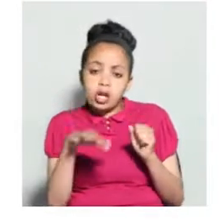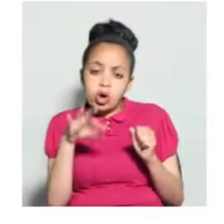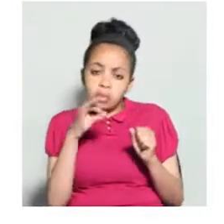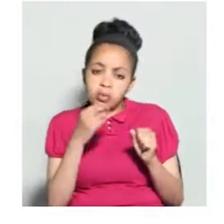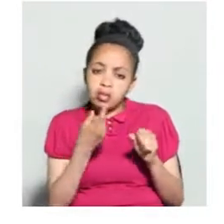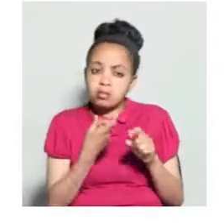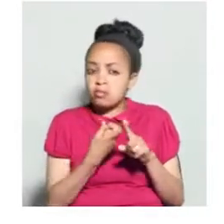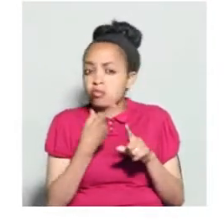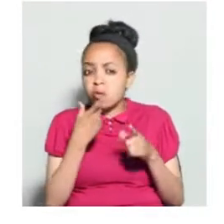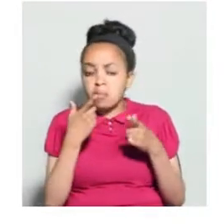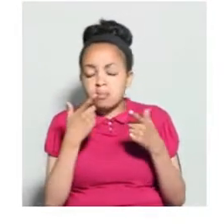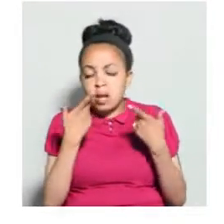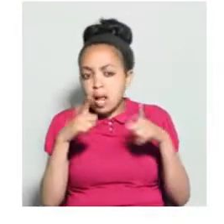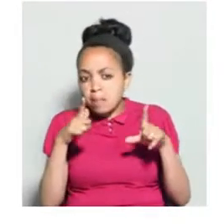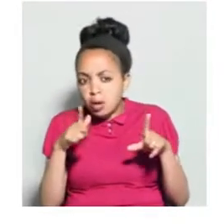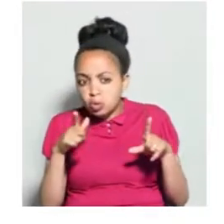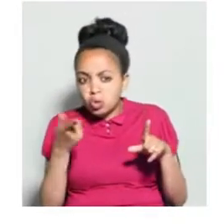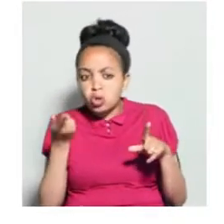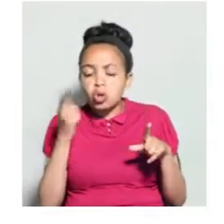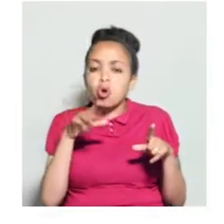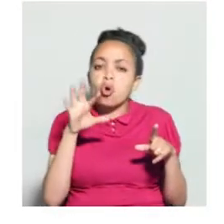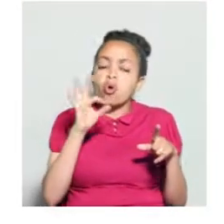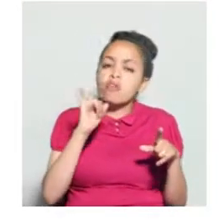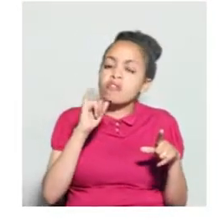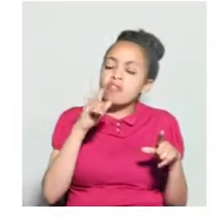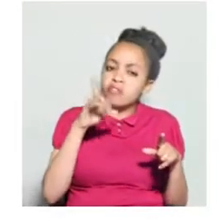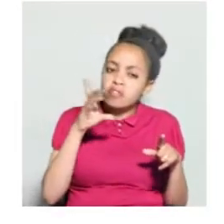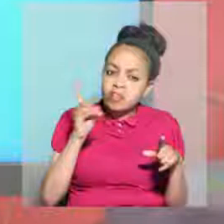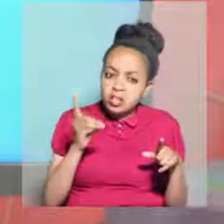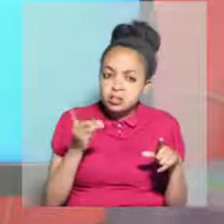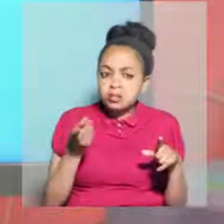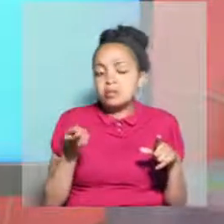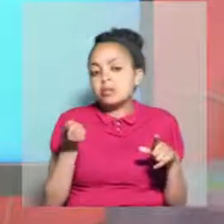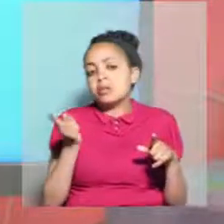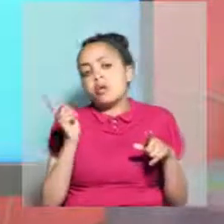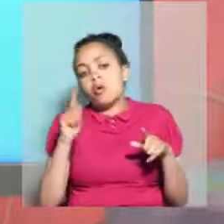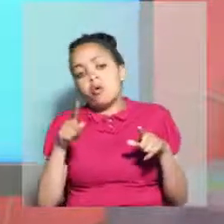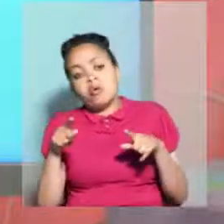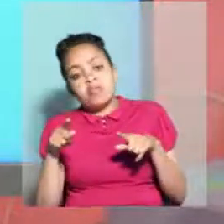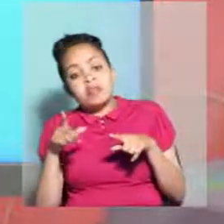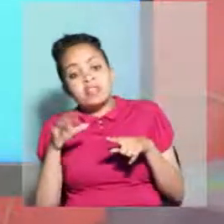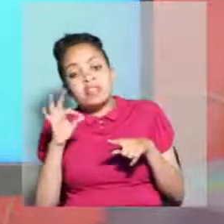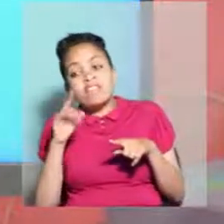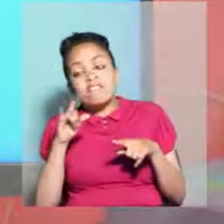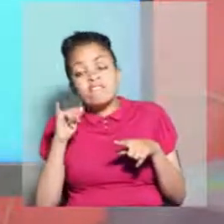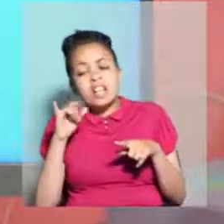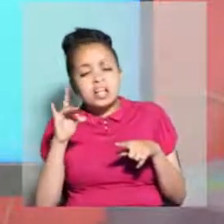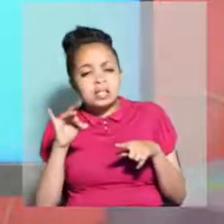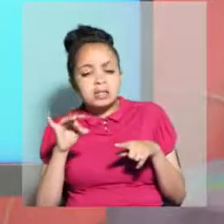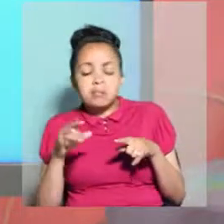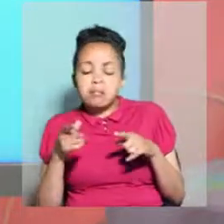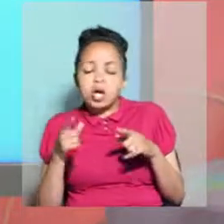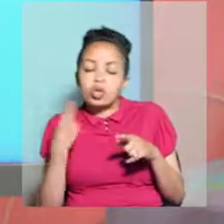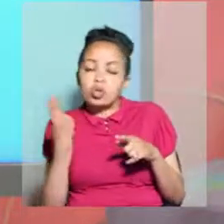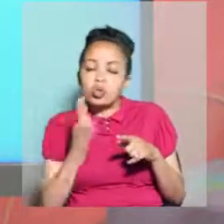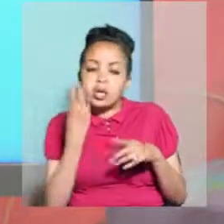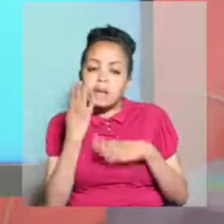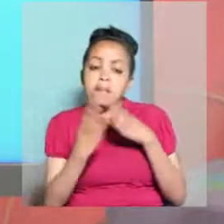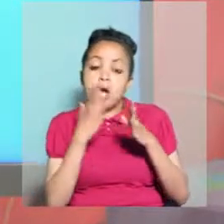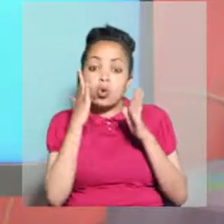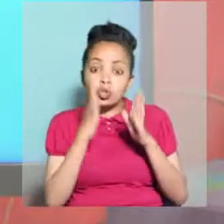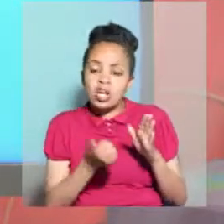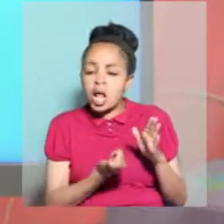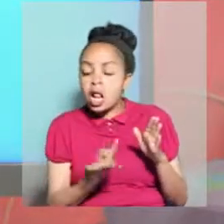obtain from that of the lab. A data obtained from that of lab, data obtained from that of the field maybe by using biological